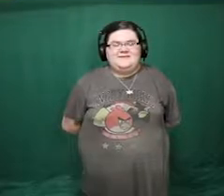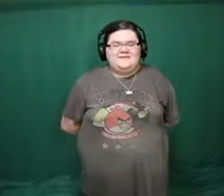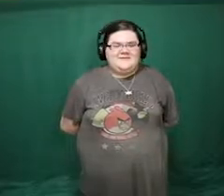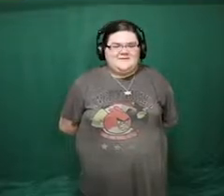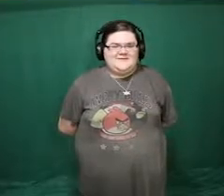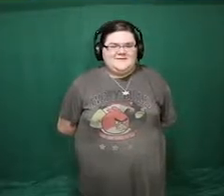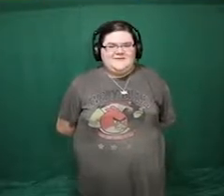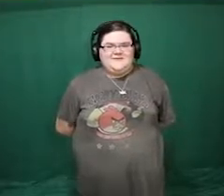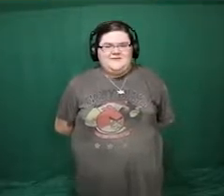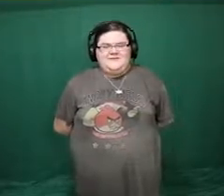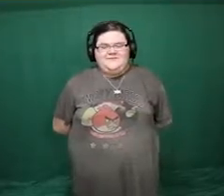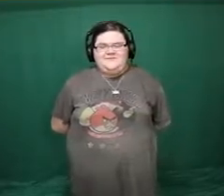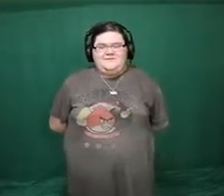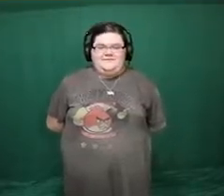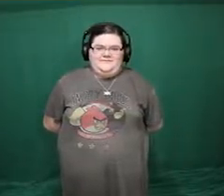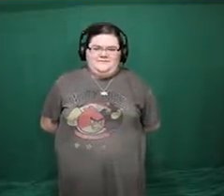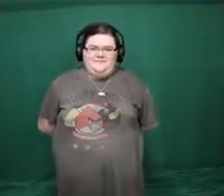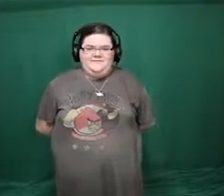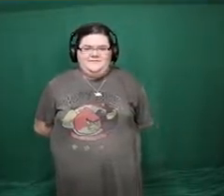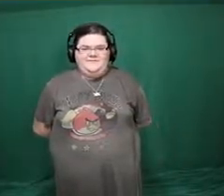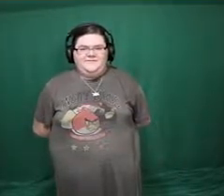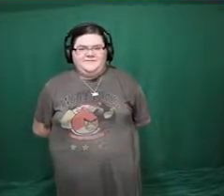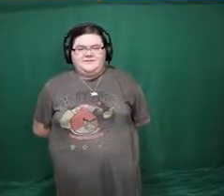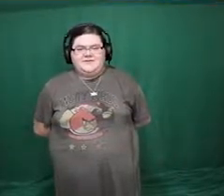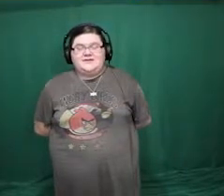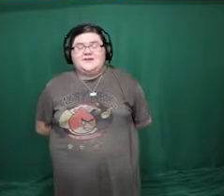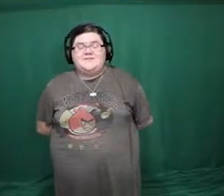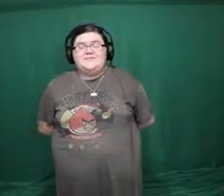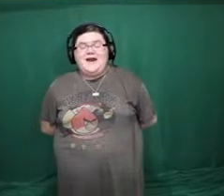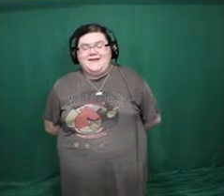something. You know how bad this is gonna be?